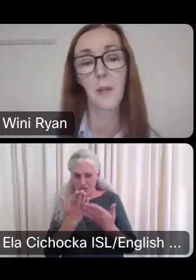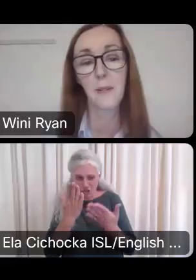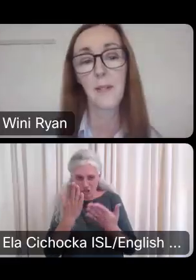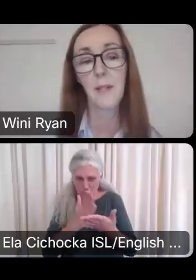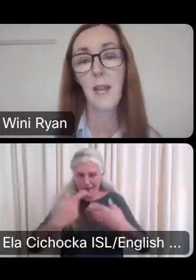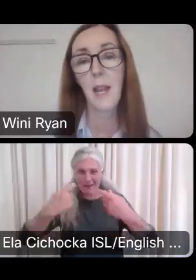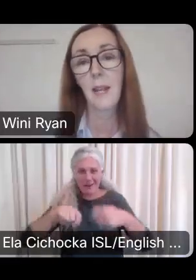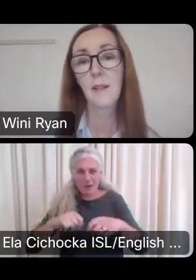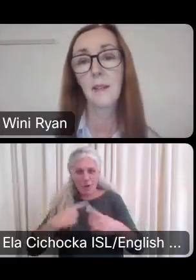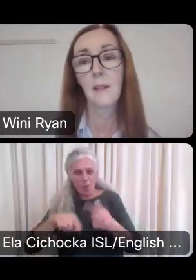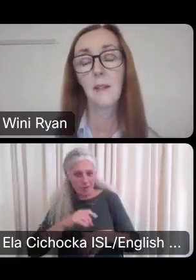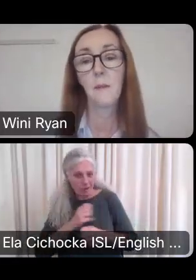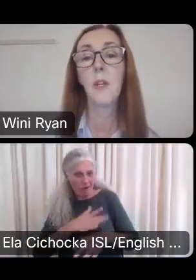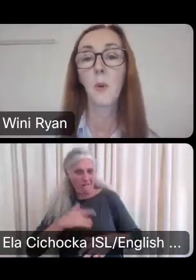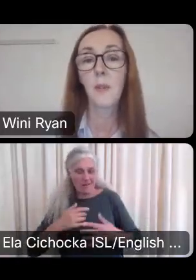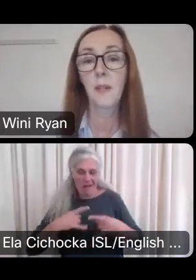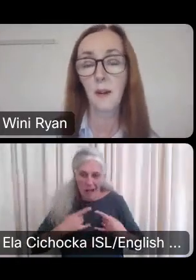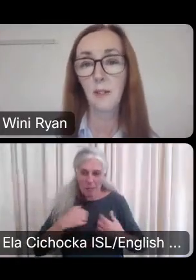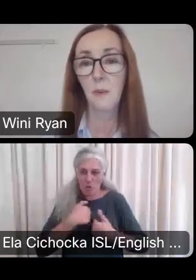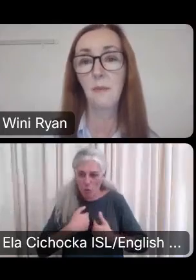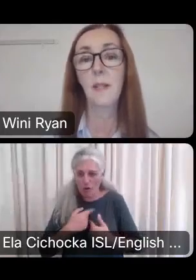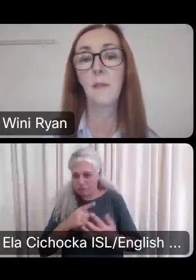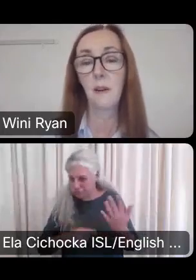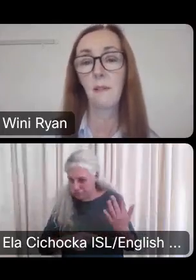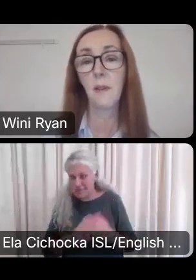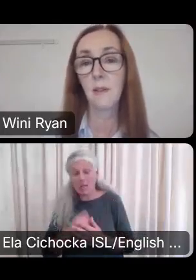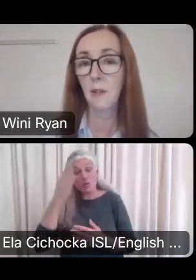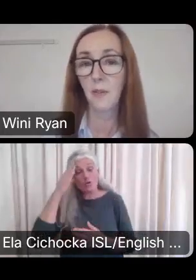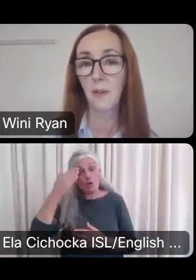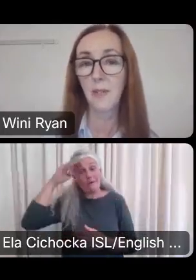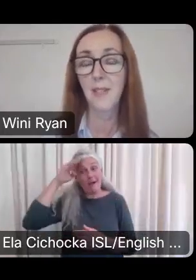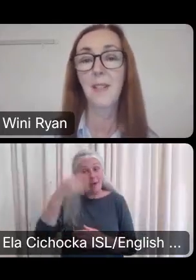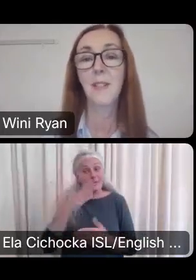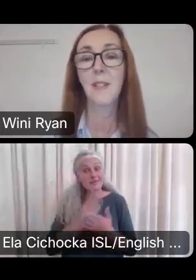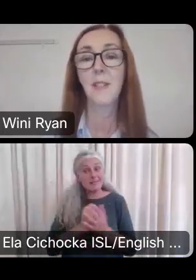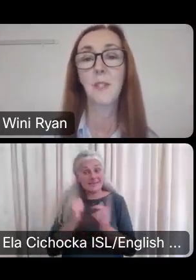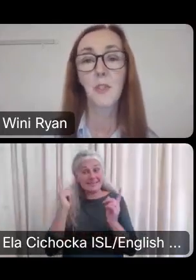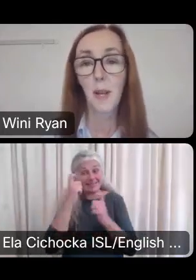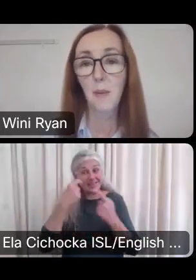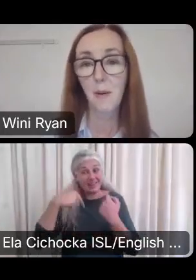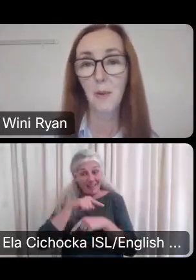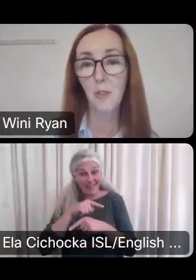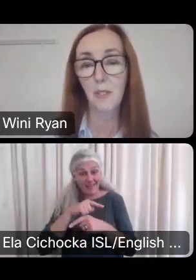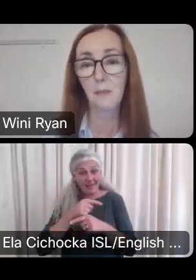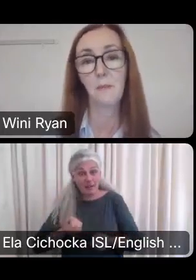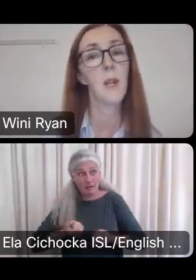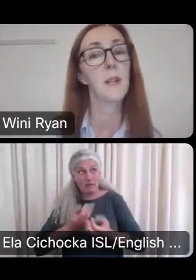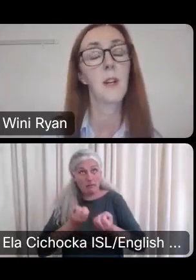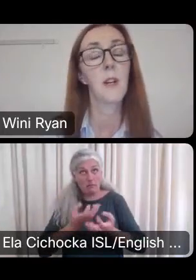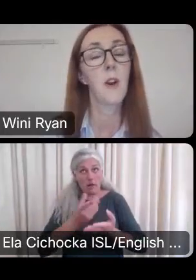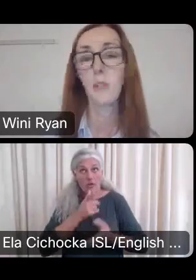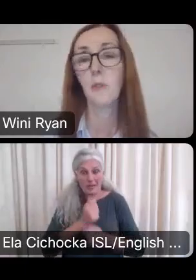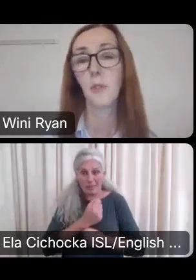and so on. And we know that in Ireland, we find it very, very difficult to describe our emotions. We're